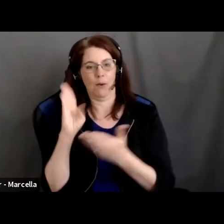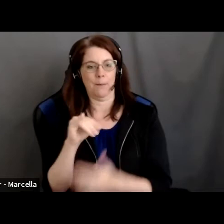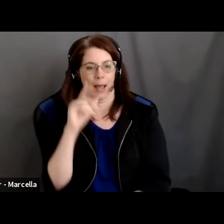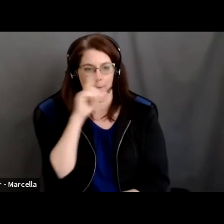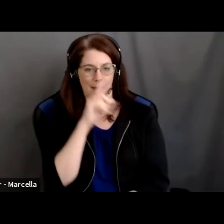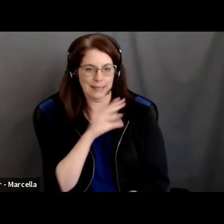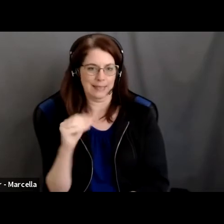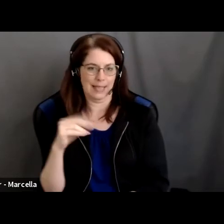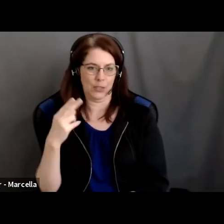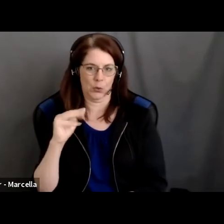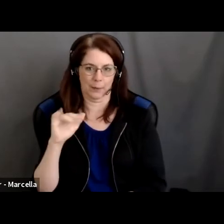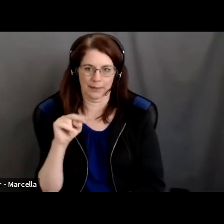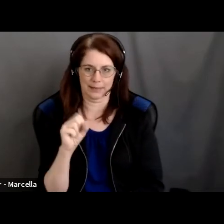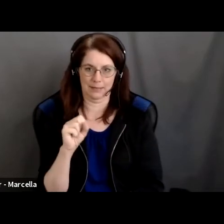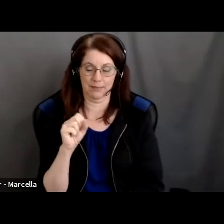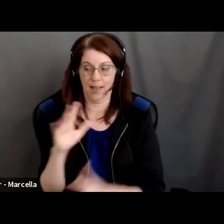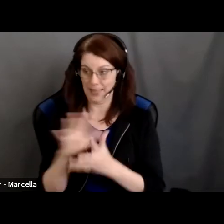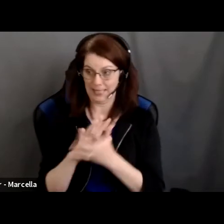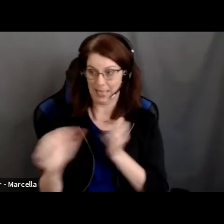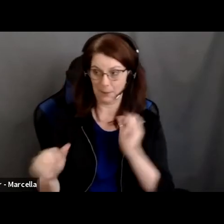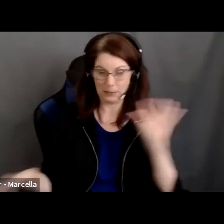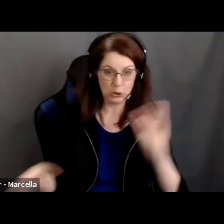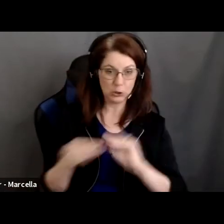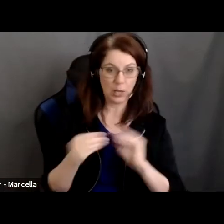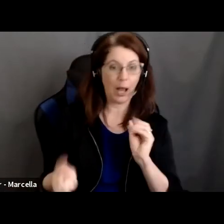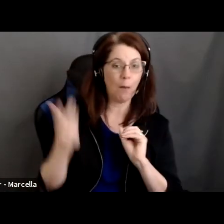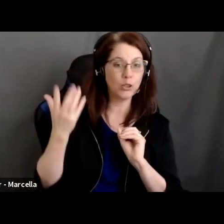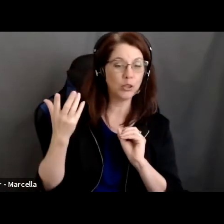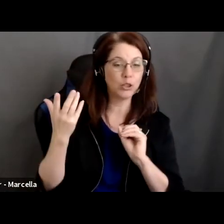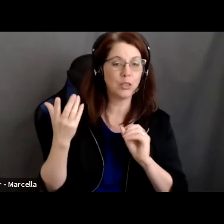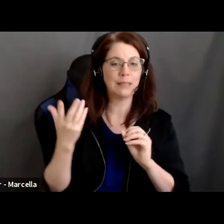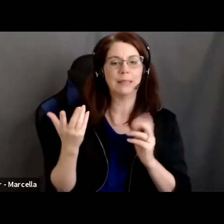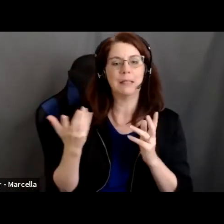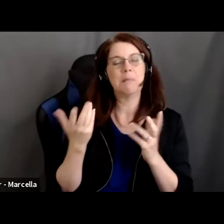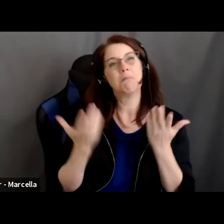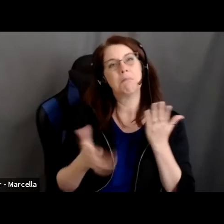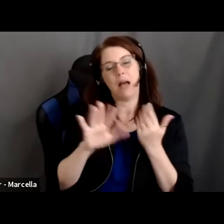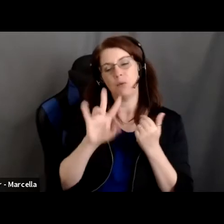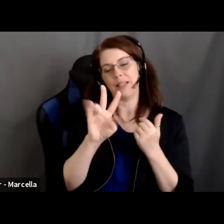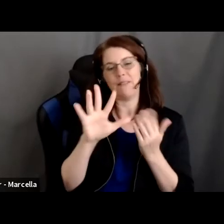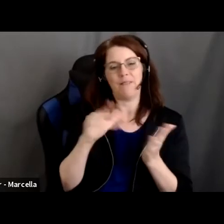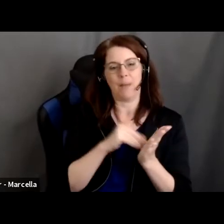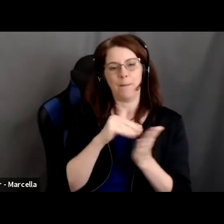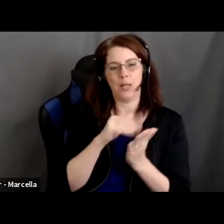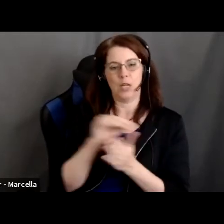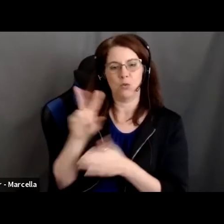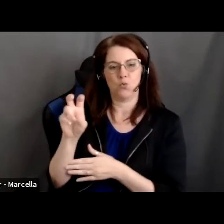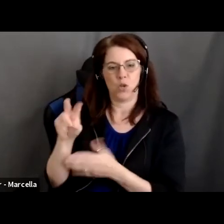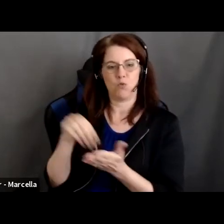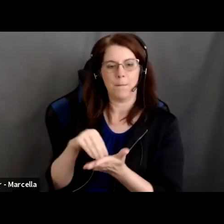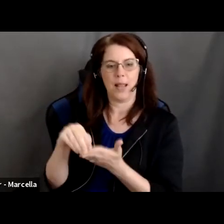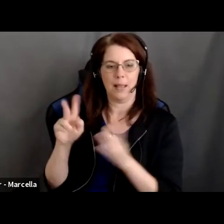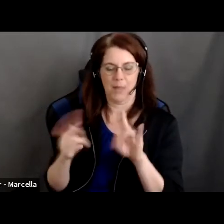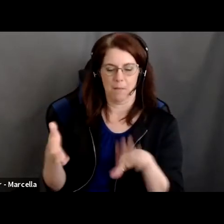Estimations for the damage caused by the bubonic plague are difficult. However, historians put the number of deaths between 75 and 200 million